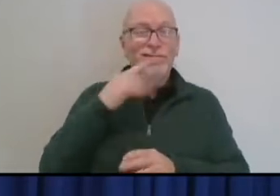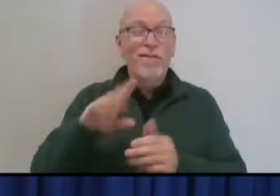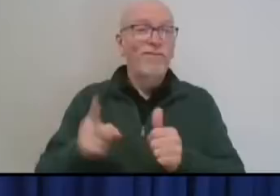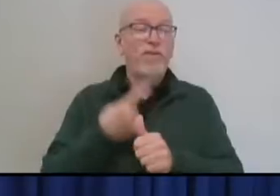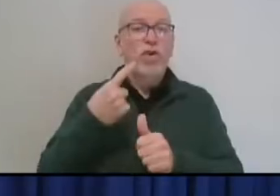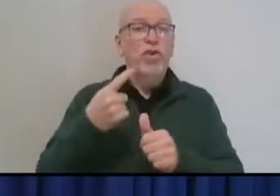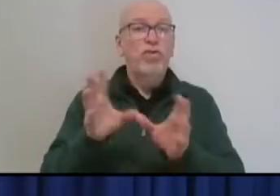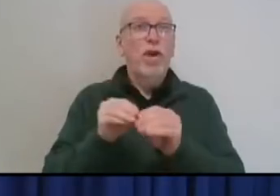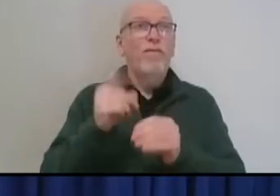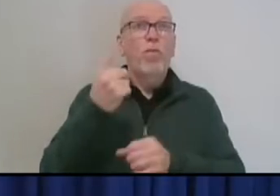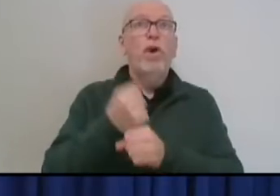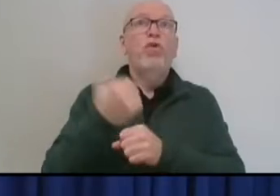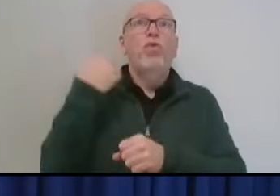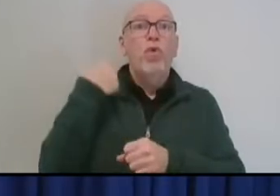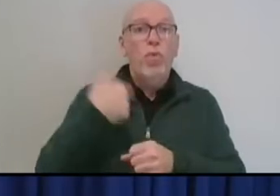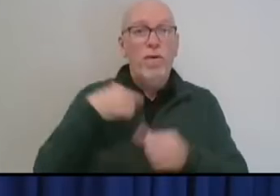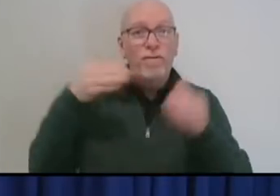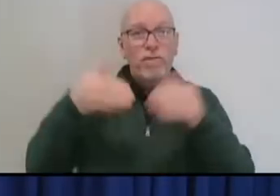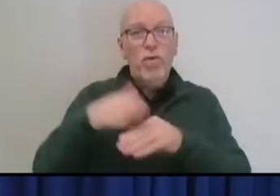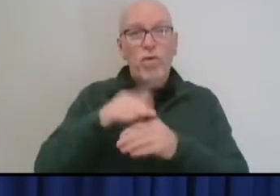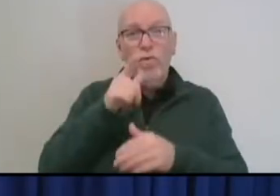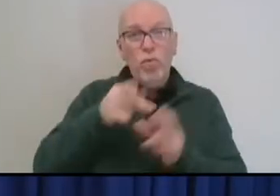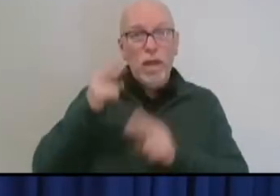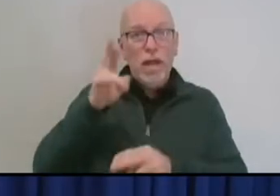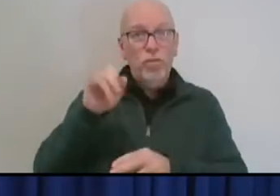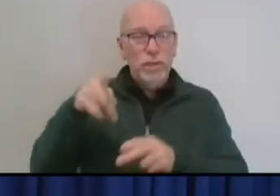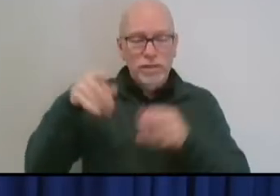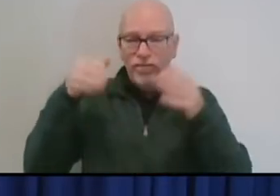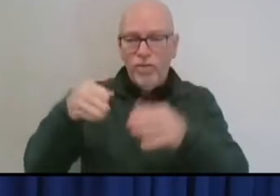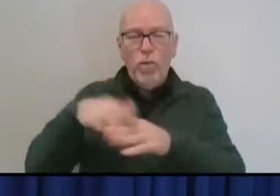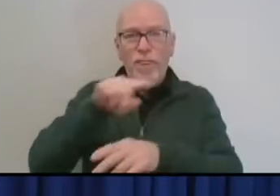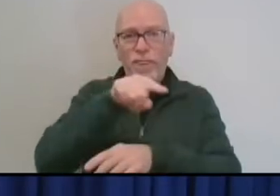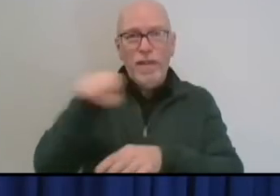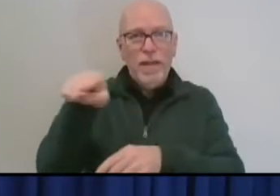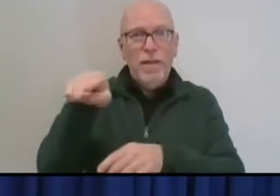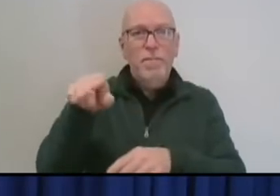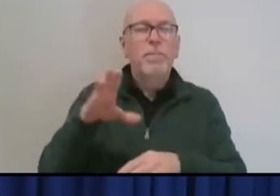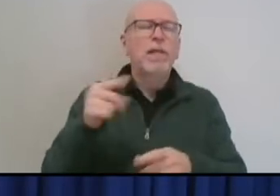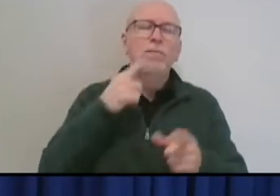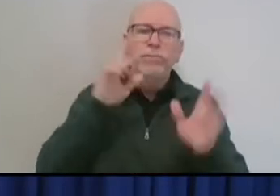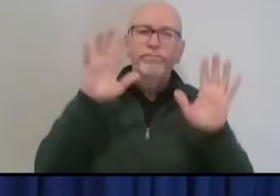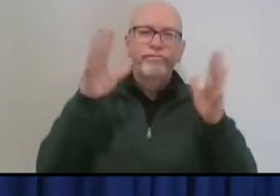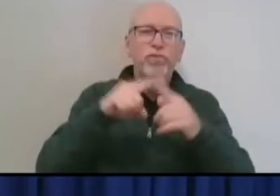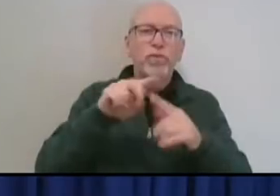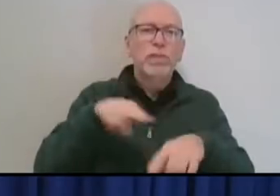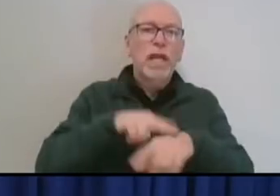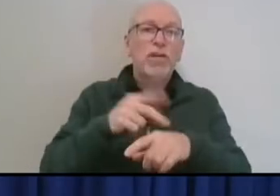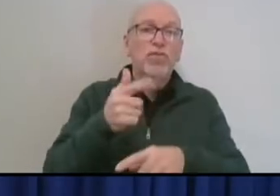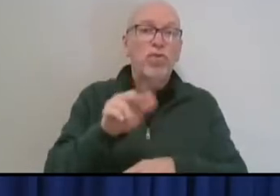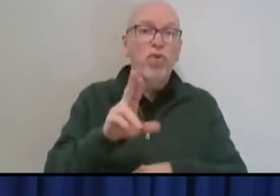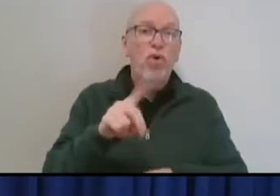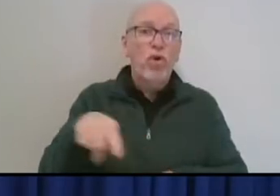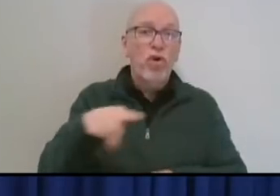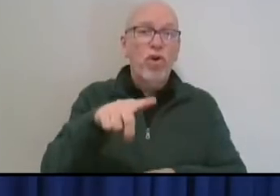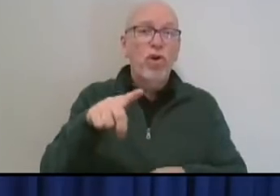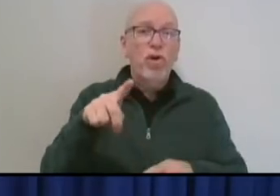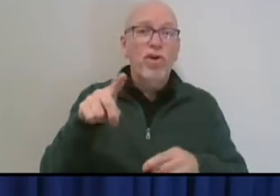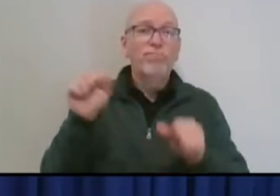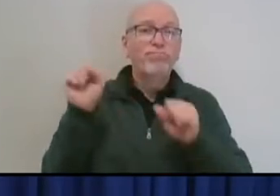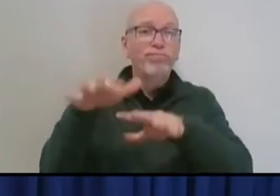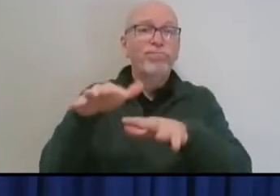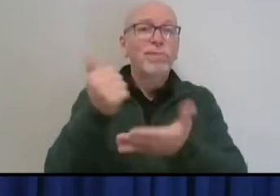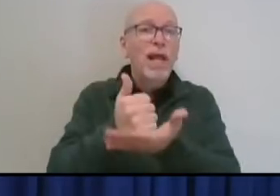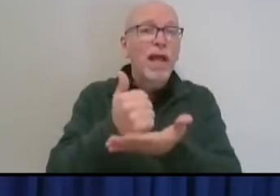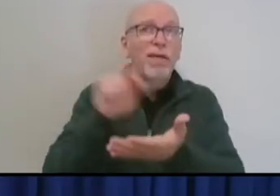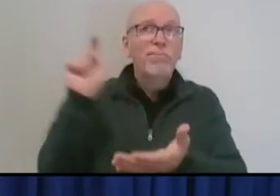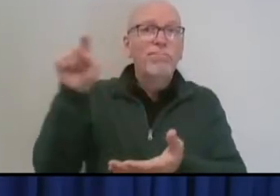year ago. We're going to start with our most at risk. And kudos to the Indiana National Guard for helping us staff up in those long-term care